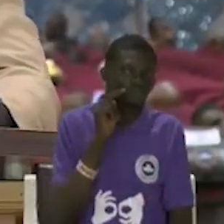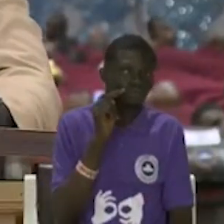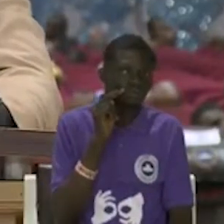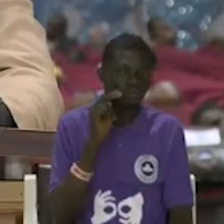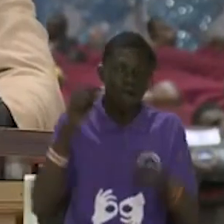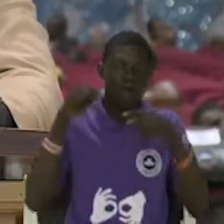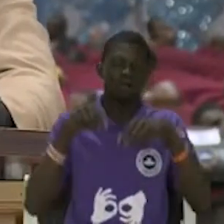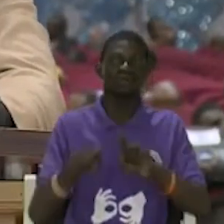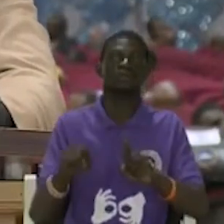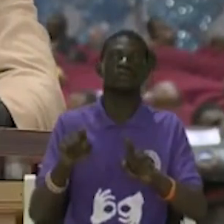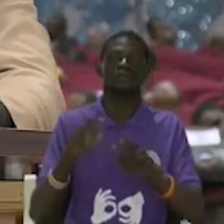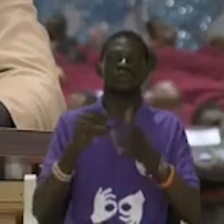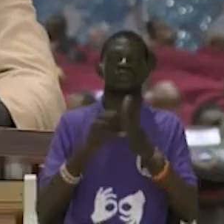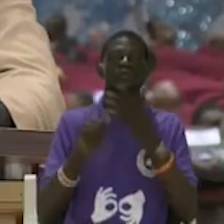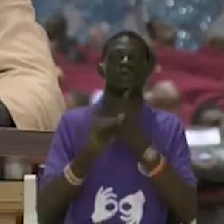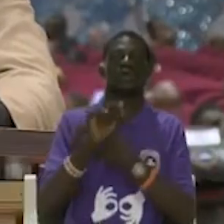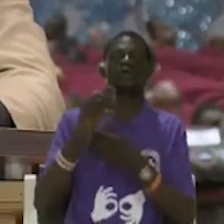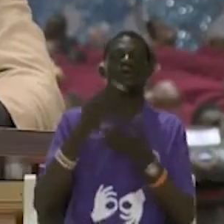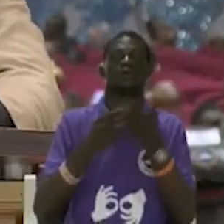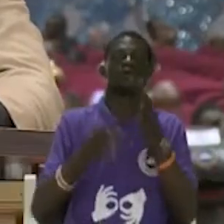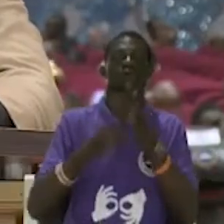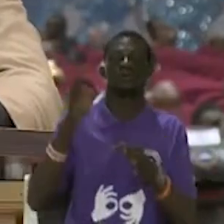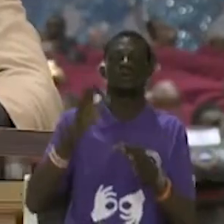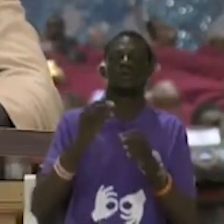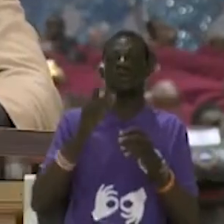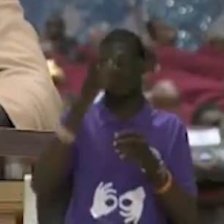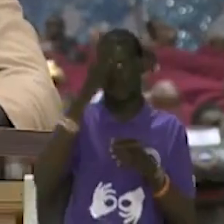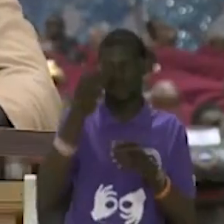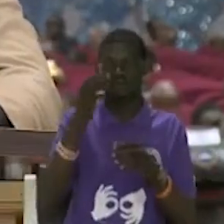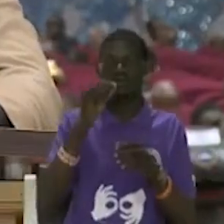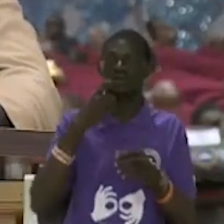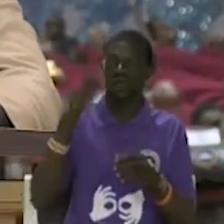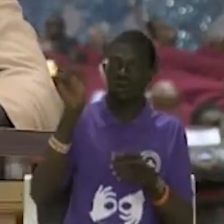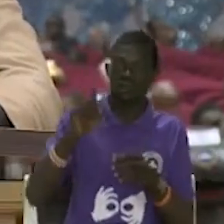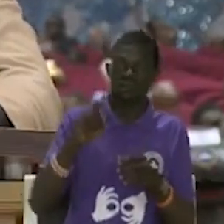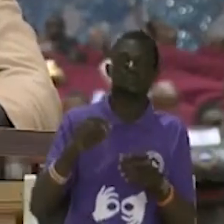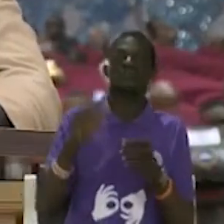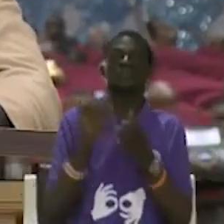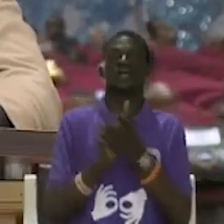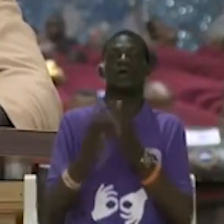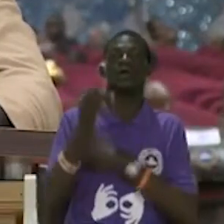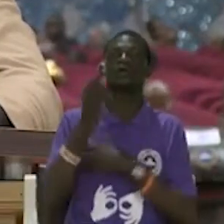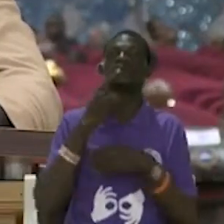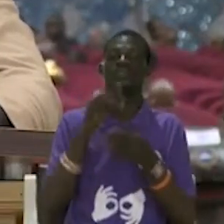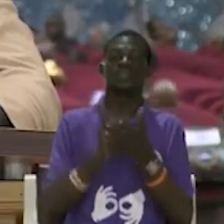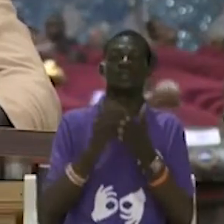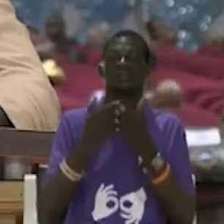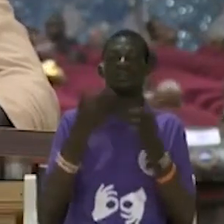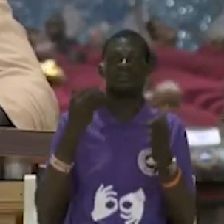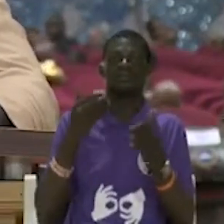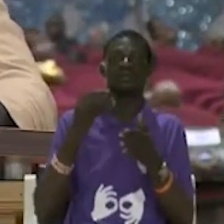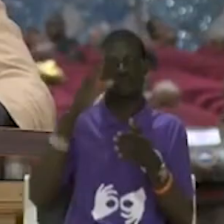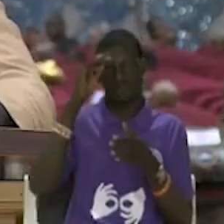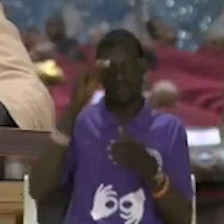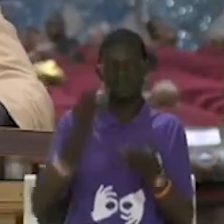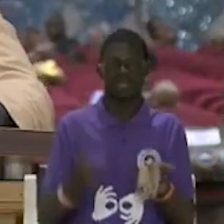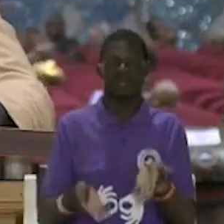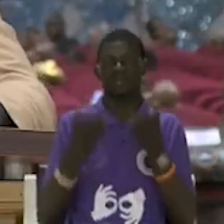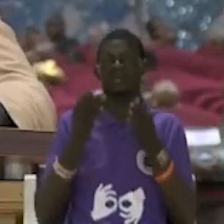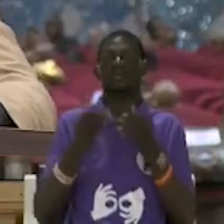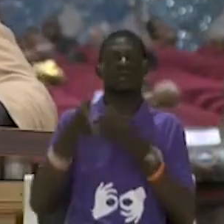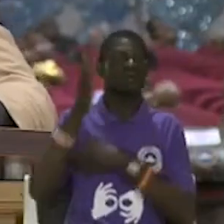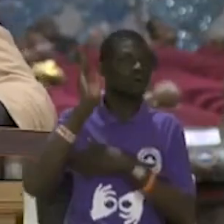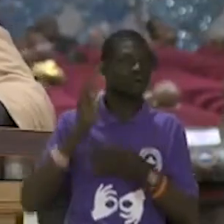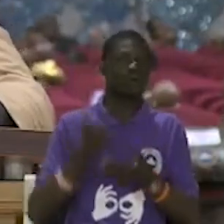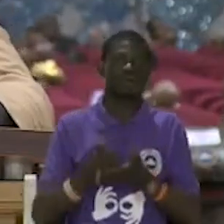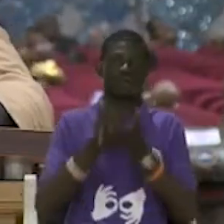During the July Holy Ghost service, Daddy Gio spoke a word of knowledge that God said before men's help arrives, God would